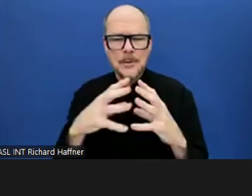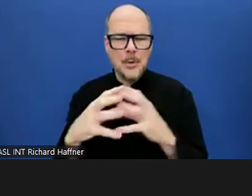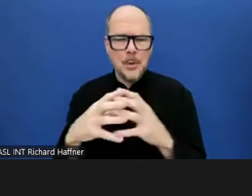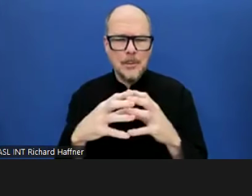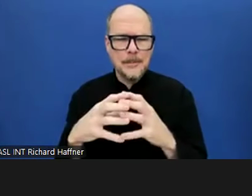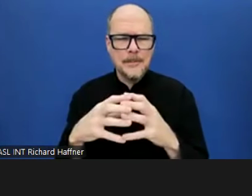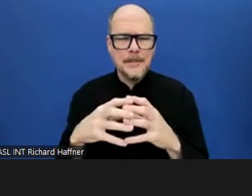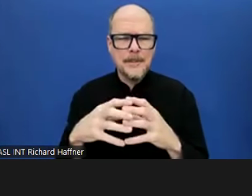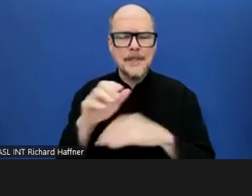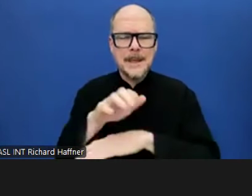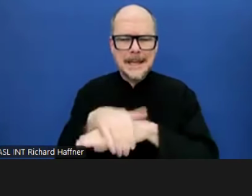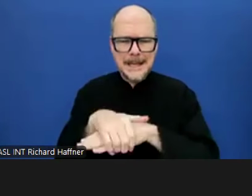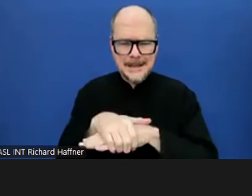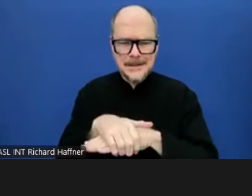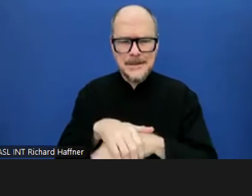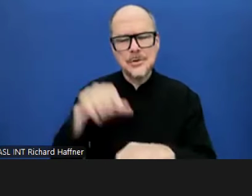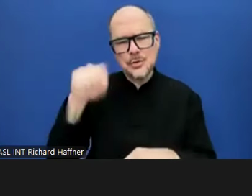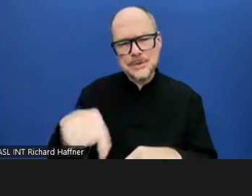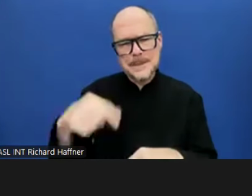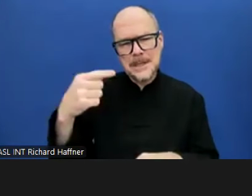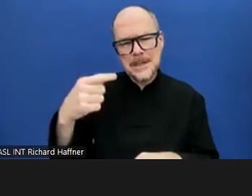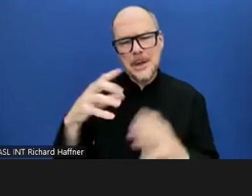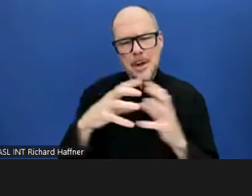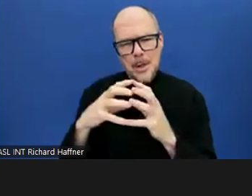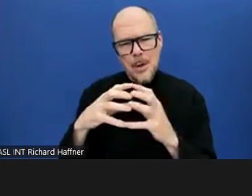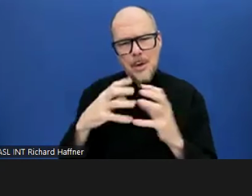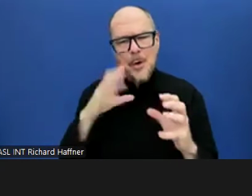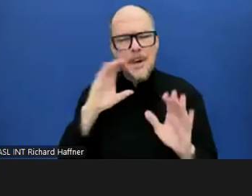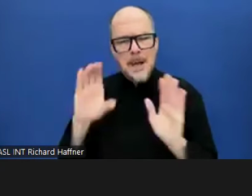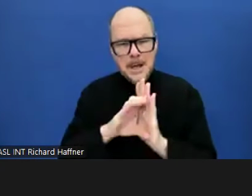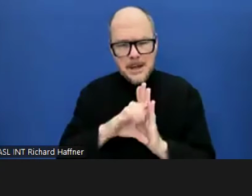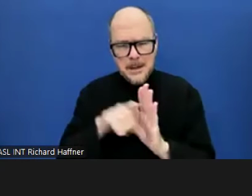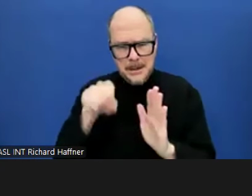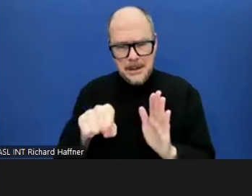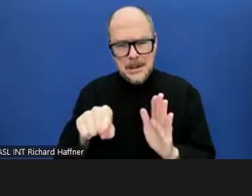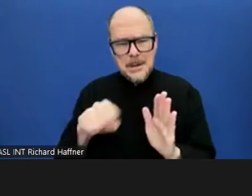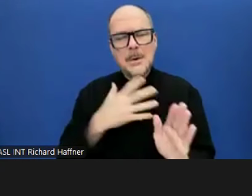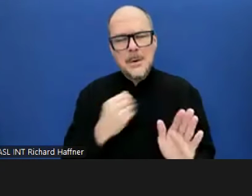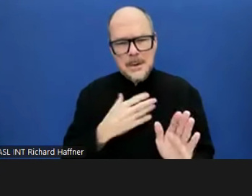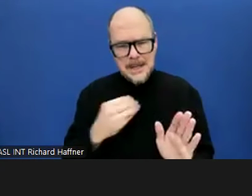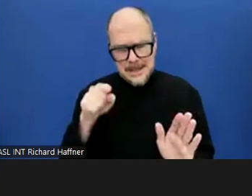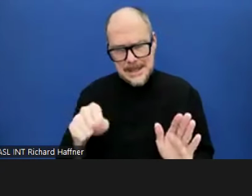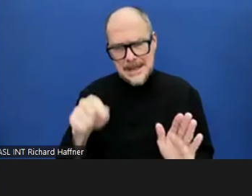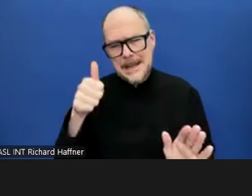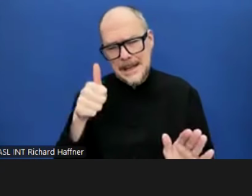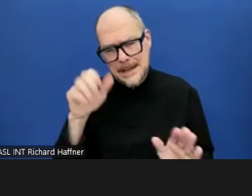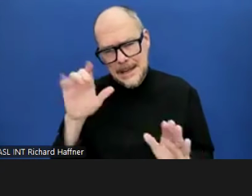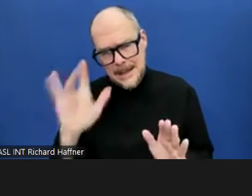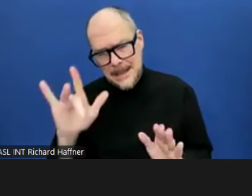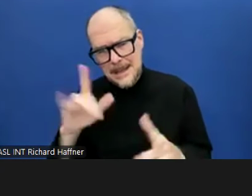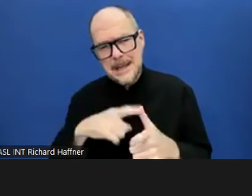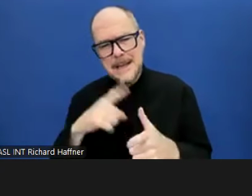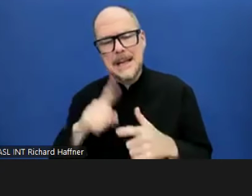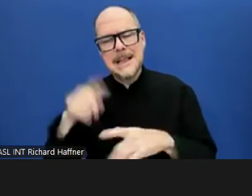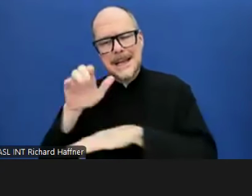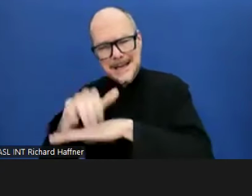Please go to the globe at the bottom, click on that, click into English, and mute original